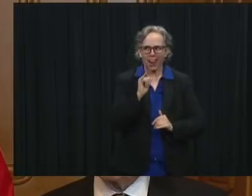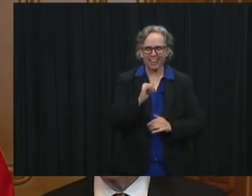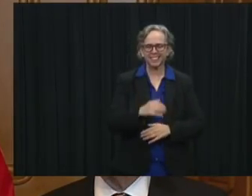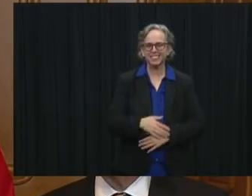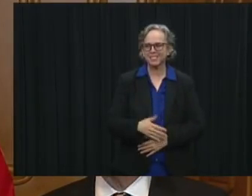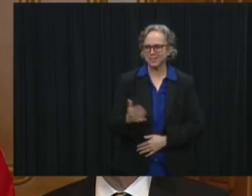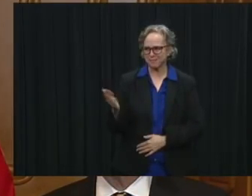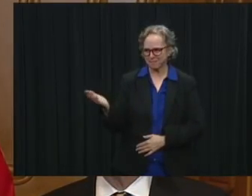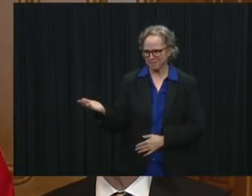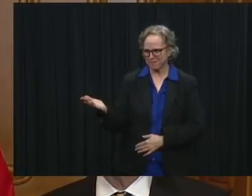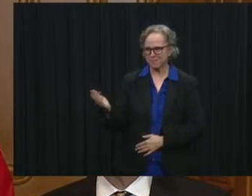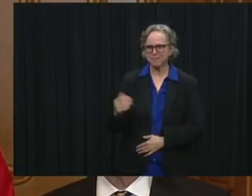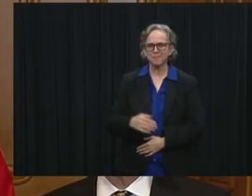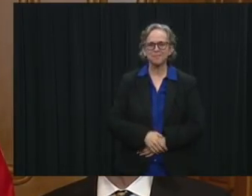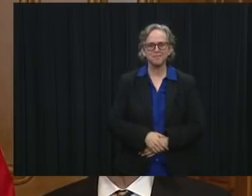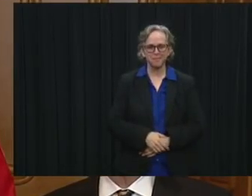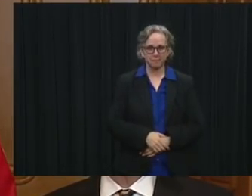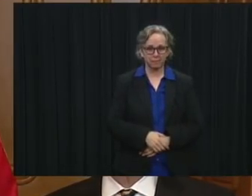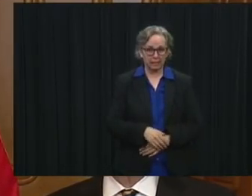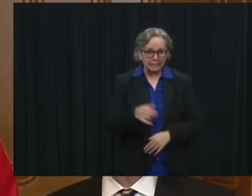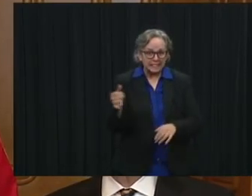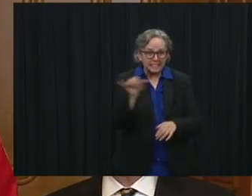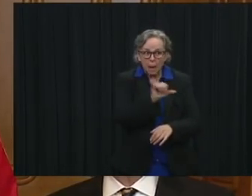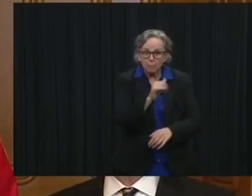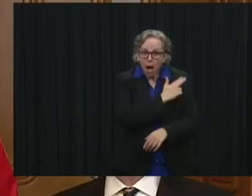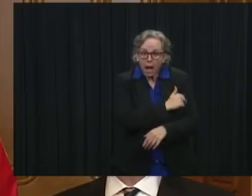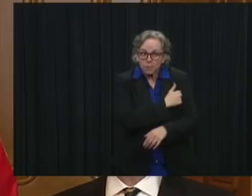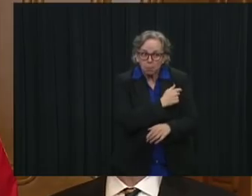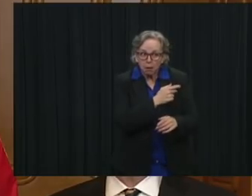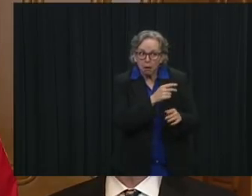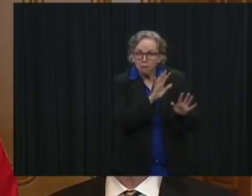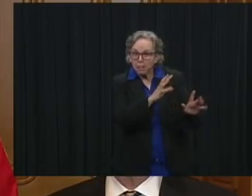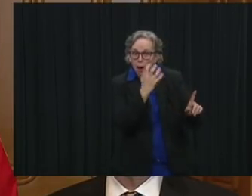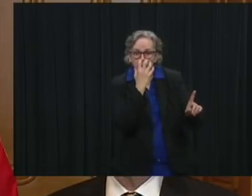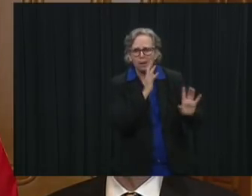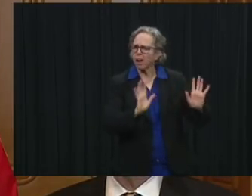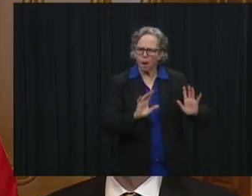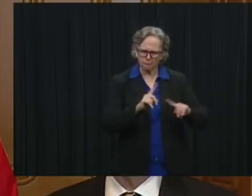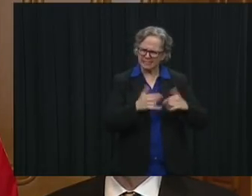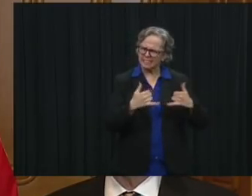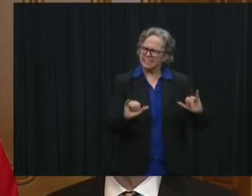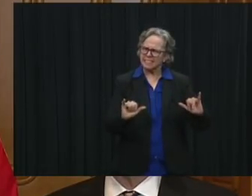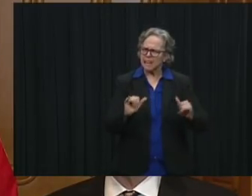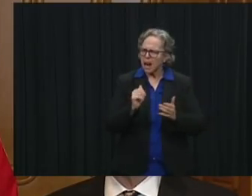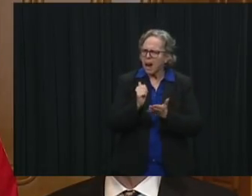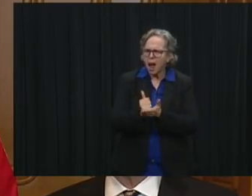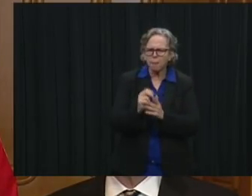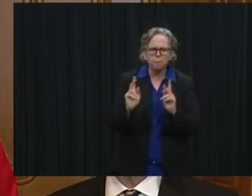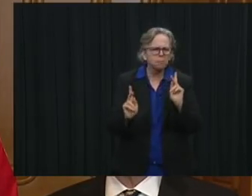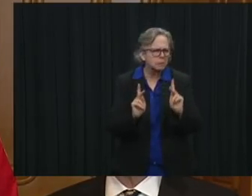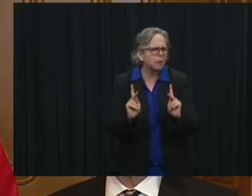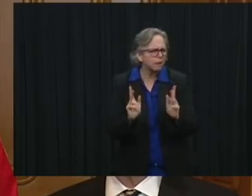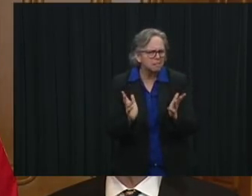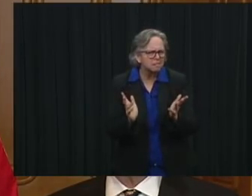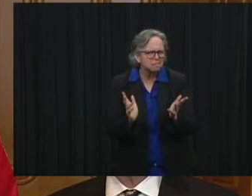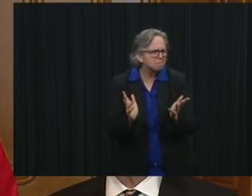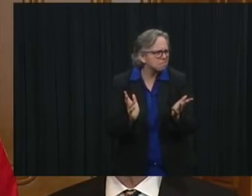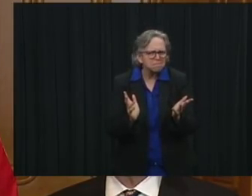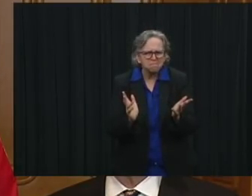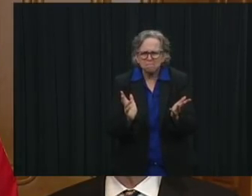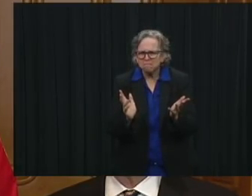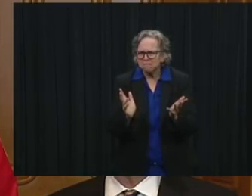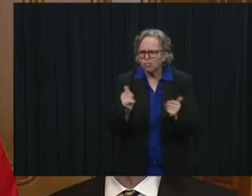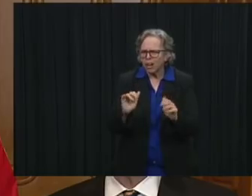These are not what our hospitals need, but they can help people in other areas and just to keep the germs